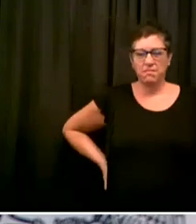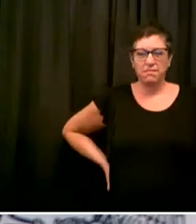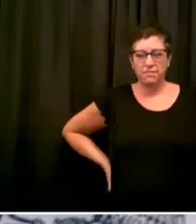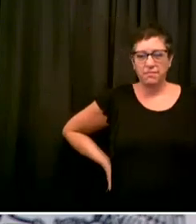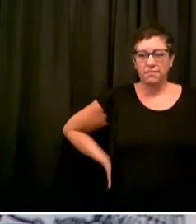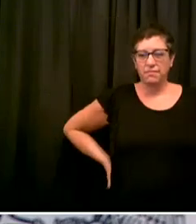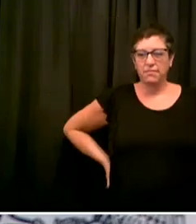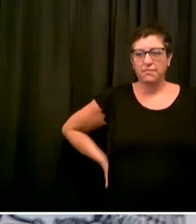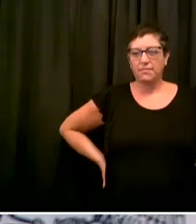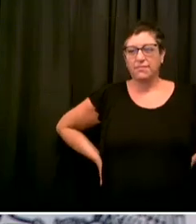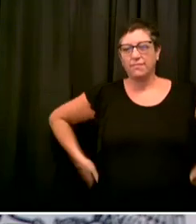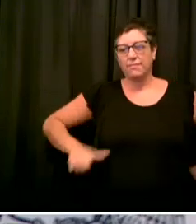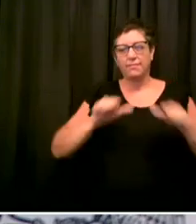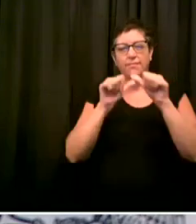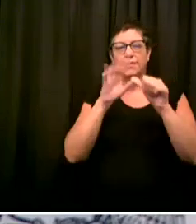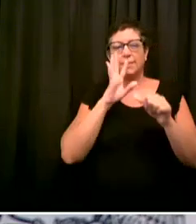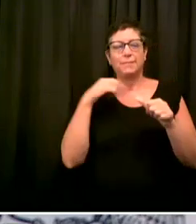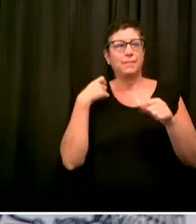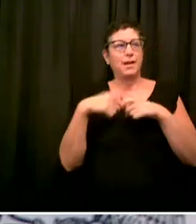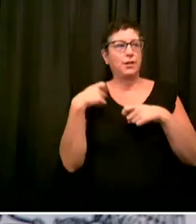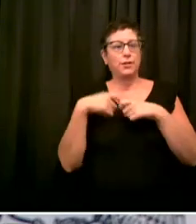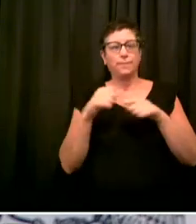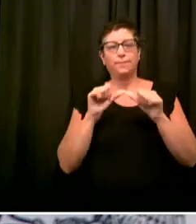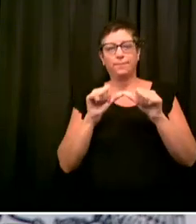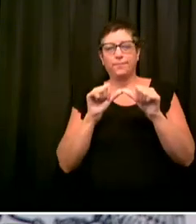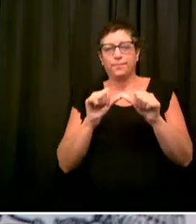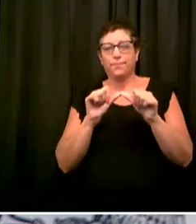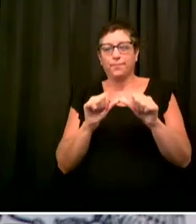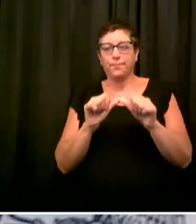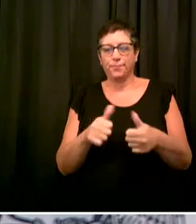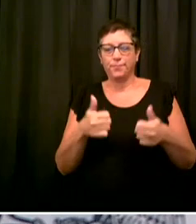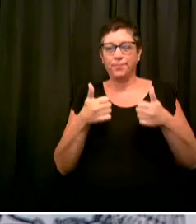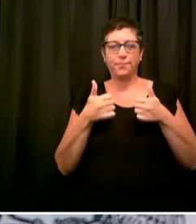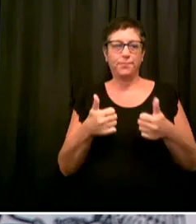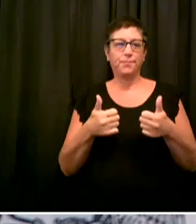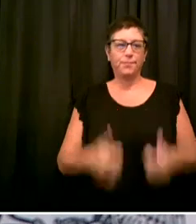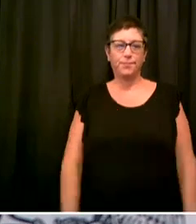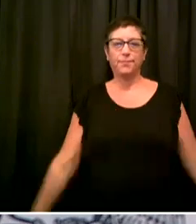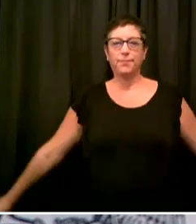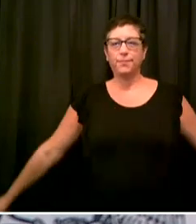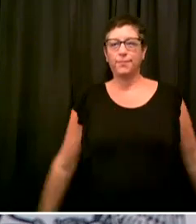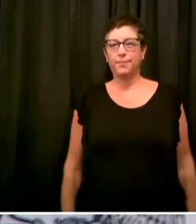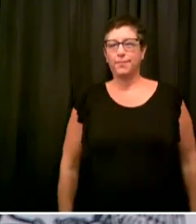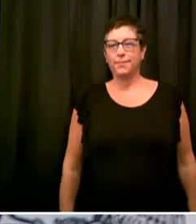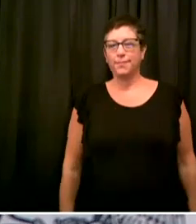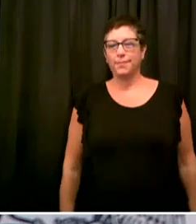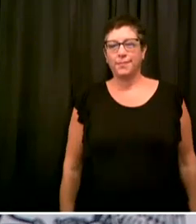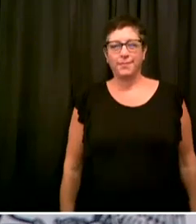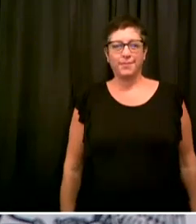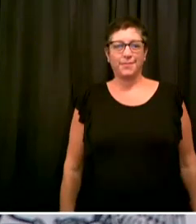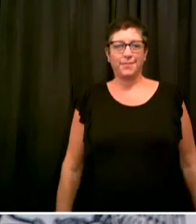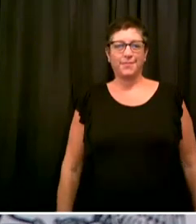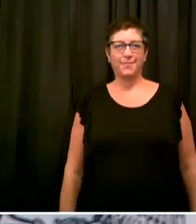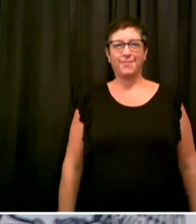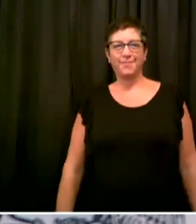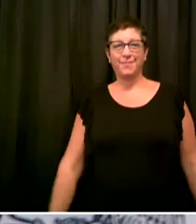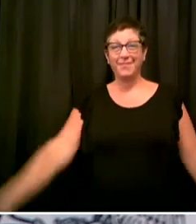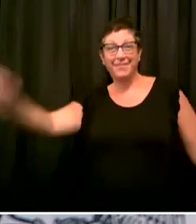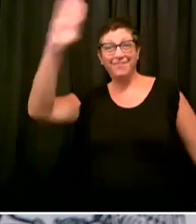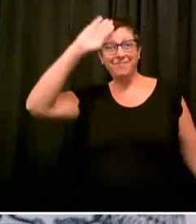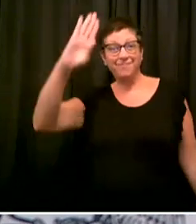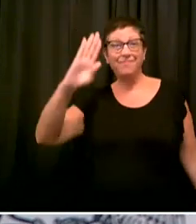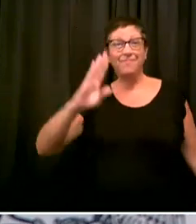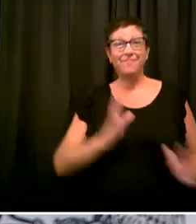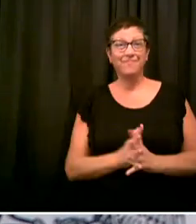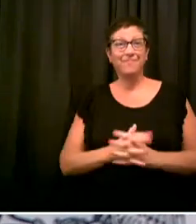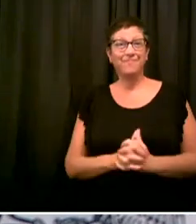cada opción posible para mantener seguros a nuestros niños y maestros en el regreso